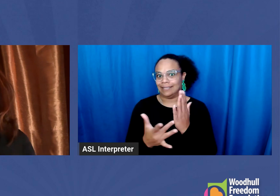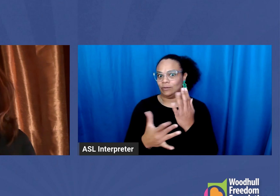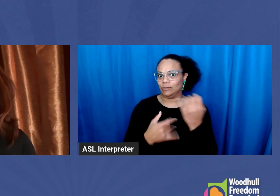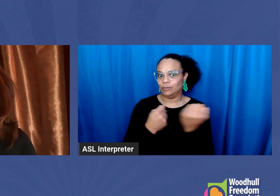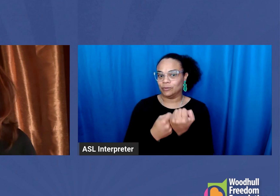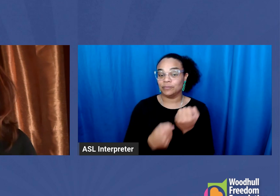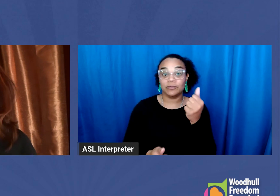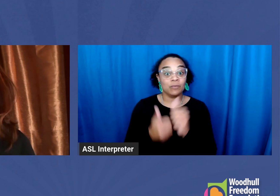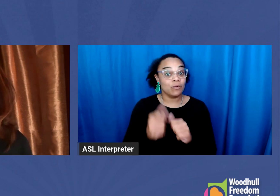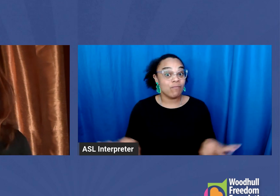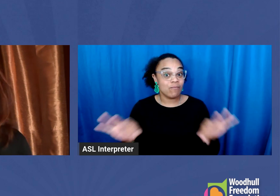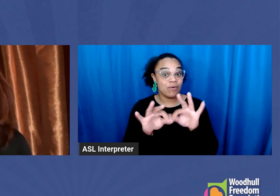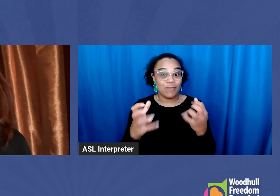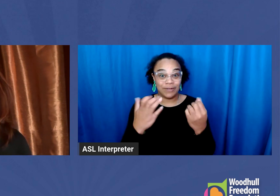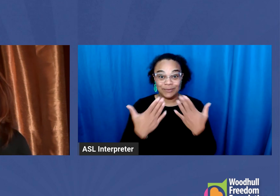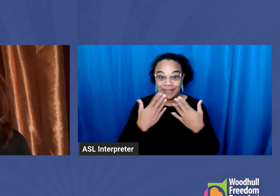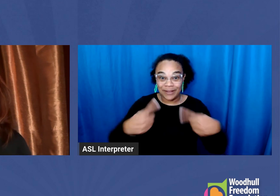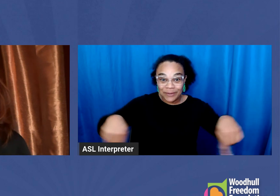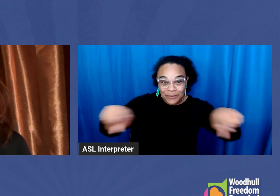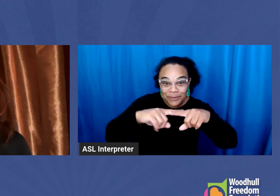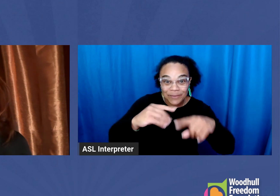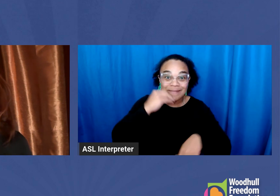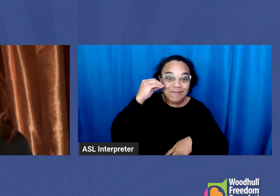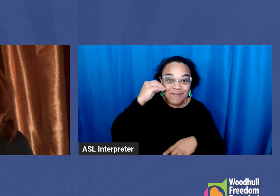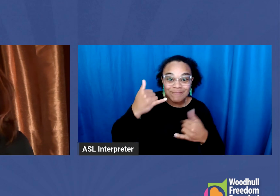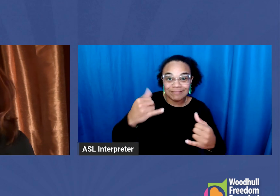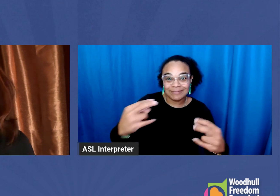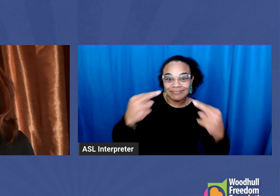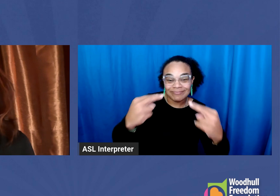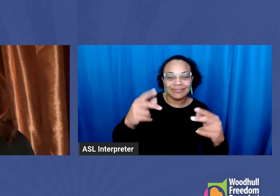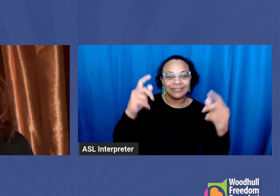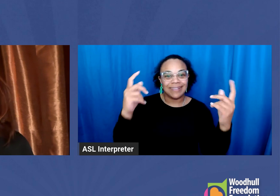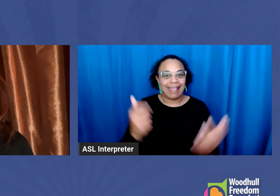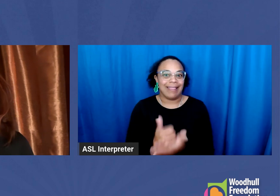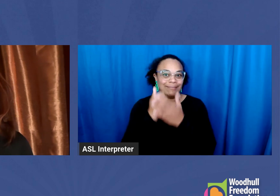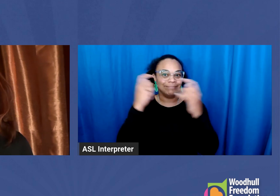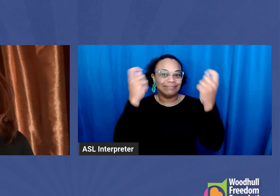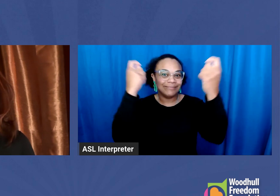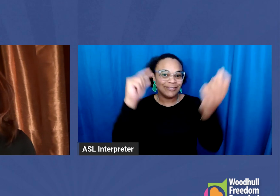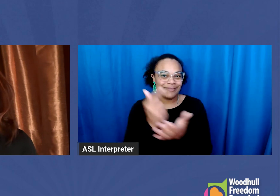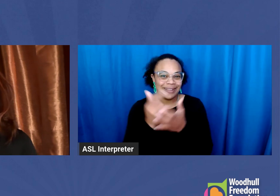importantly, we'd like to thank all of you at home for joining us today to celebrate our graduates. Thank you.